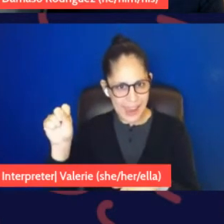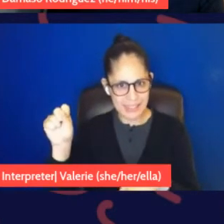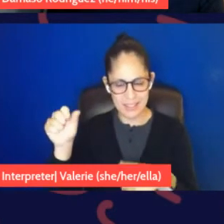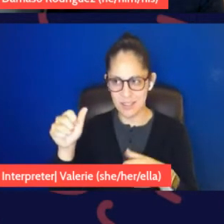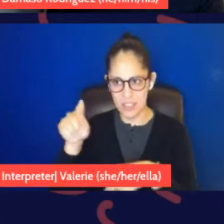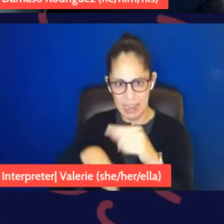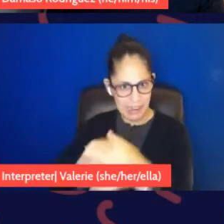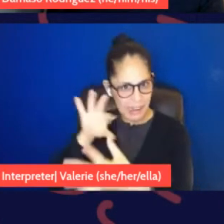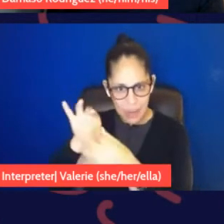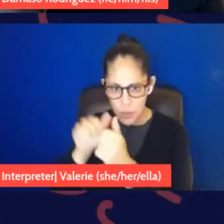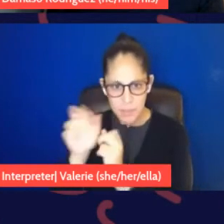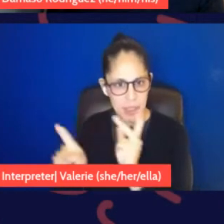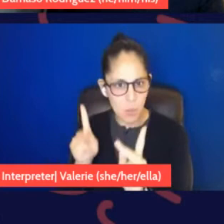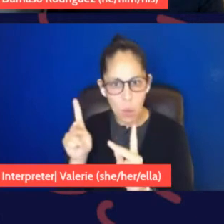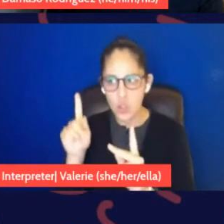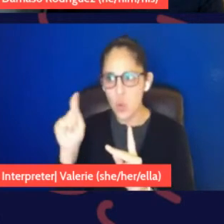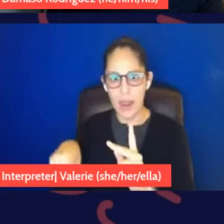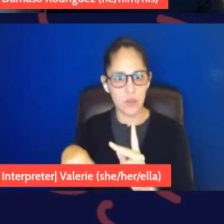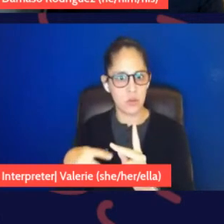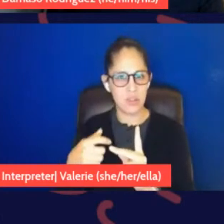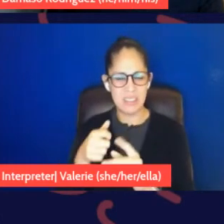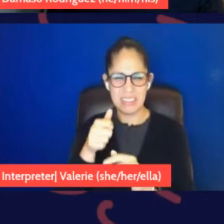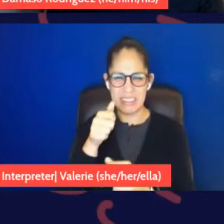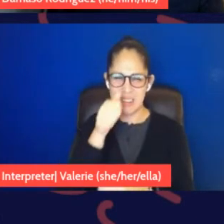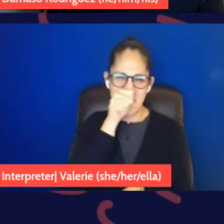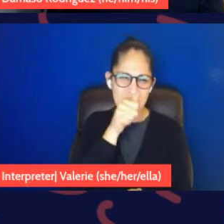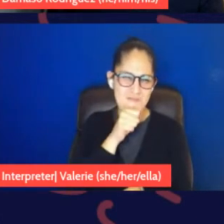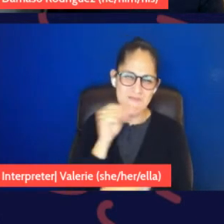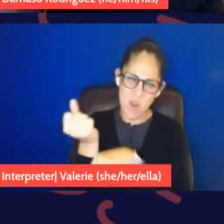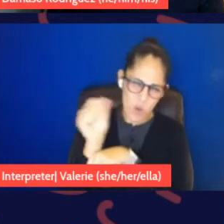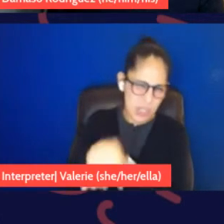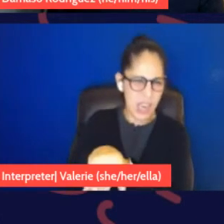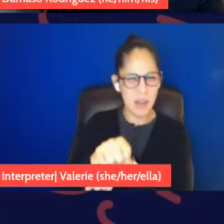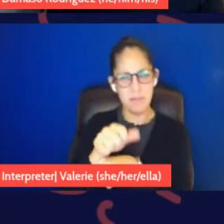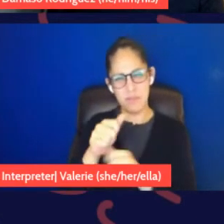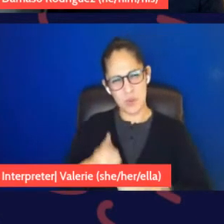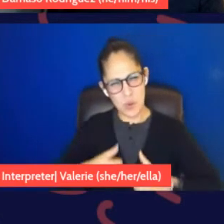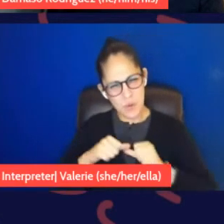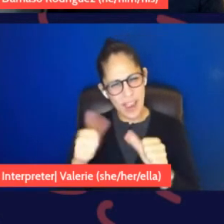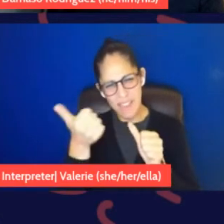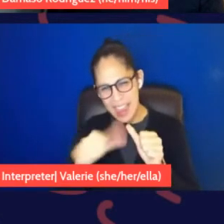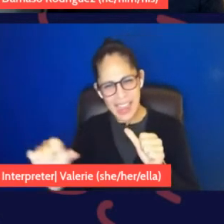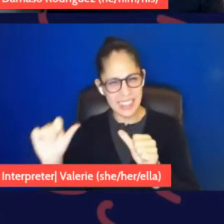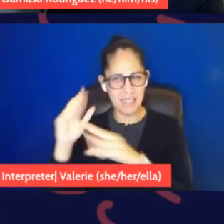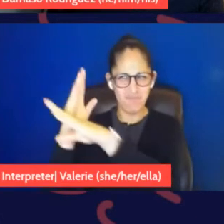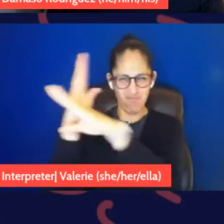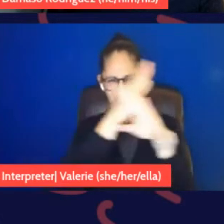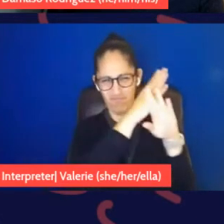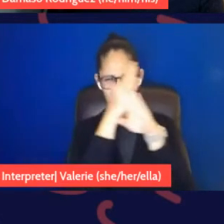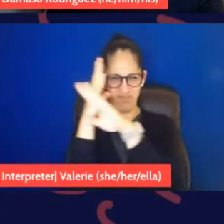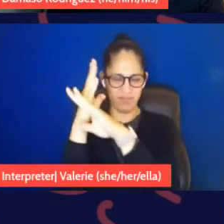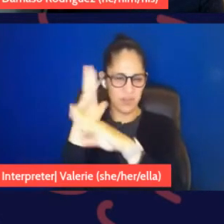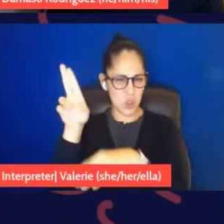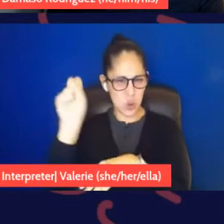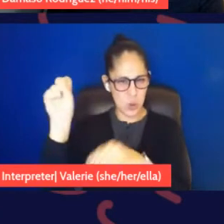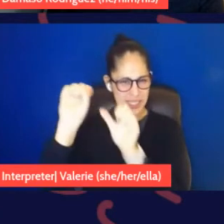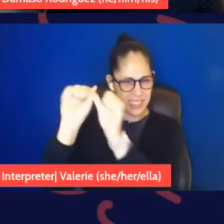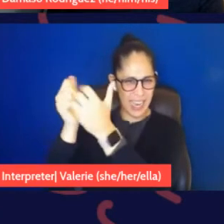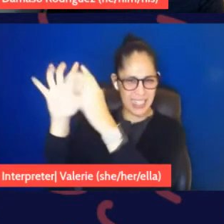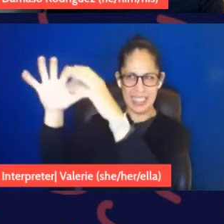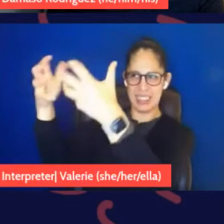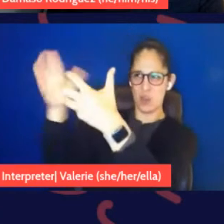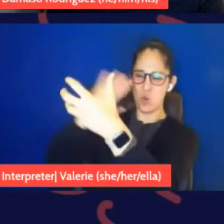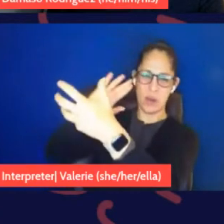you have to survive and overcome any difficulties and challenges that society poses to you. In my case, coming from